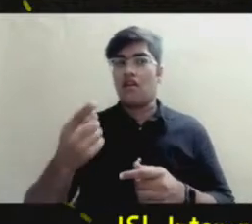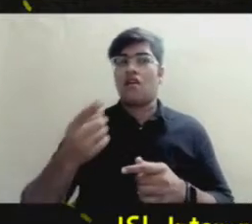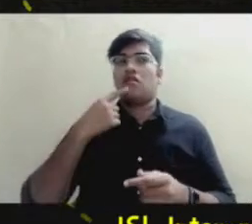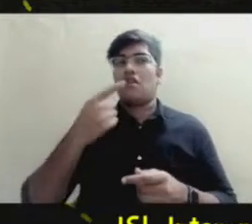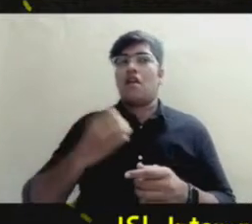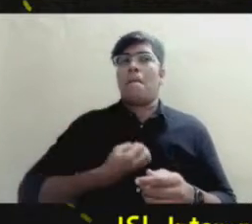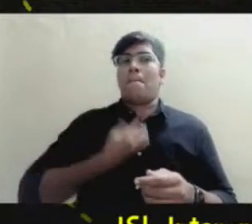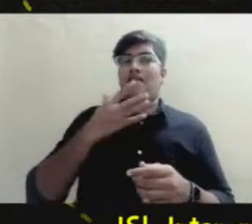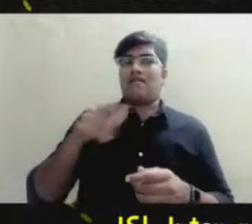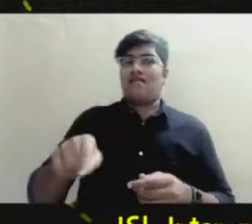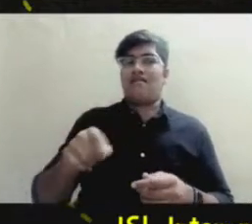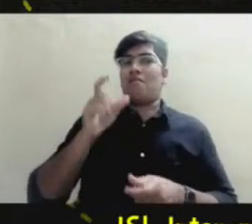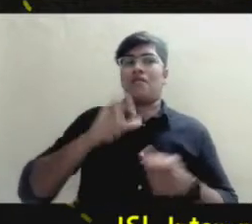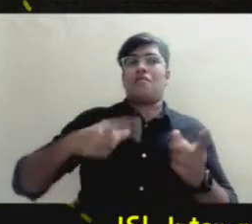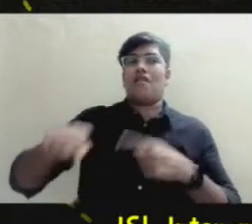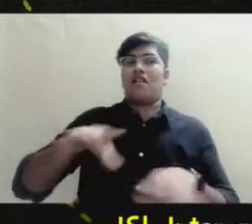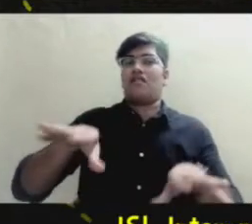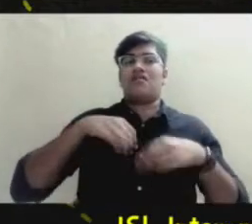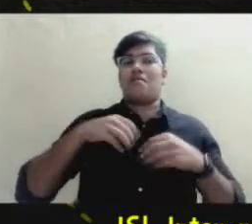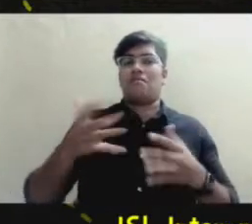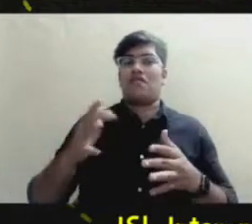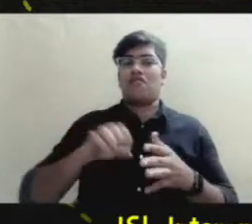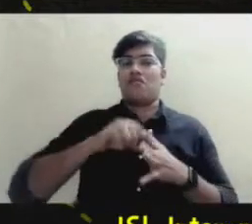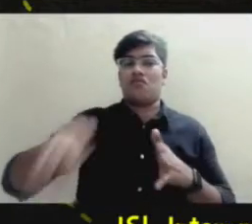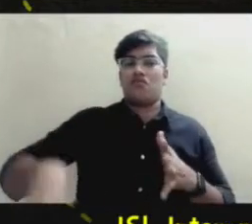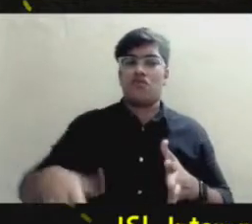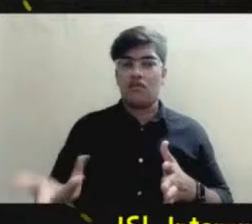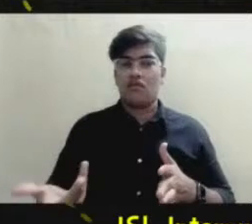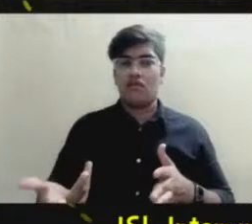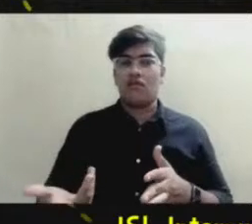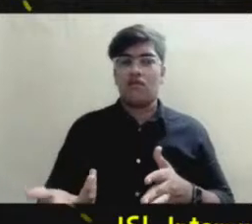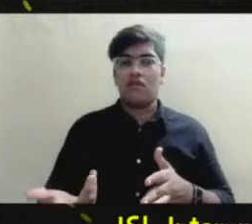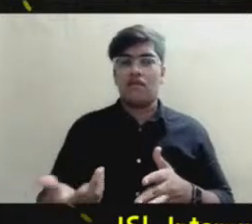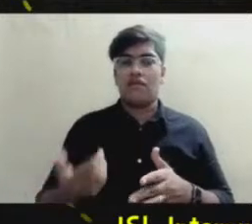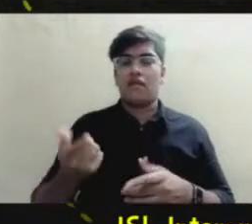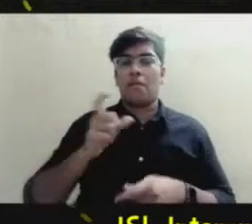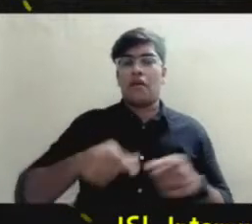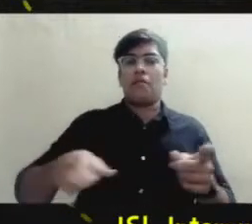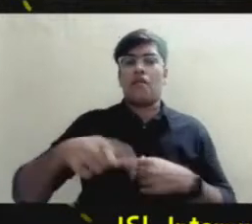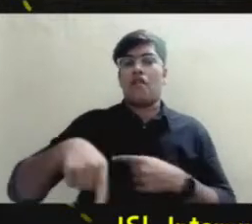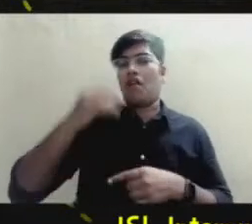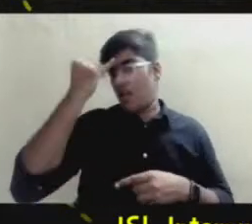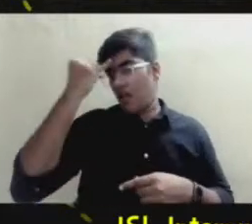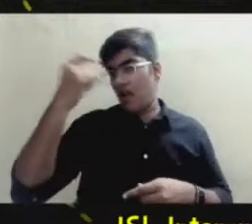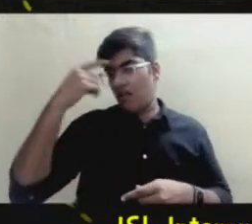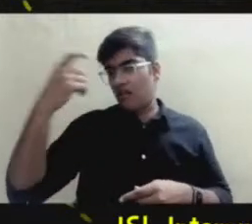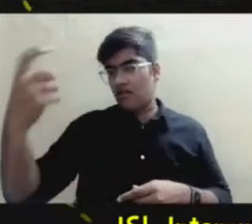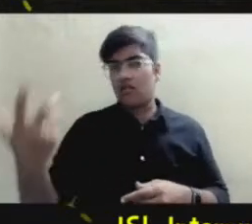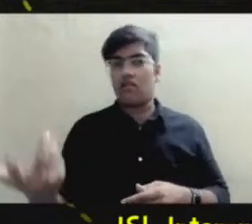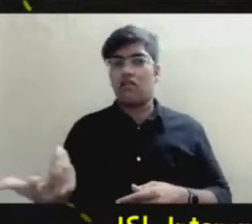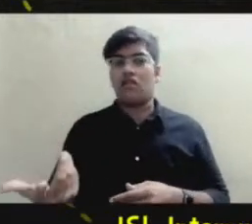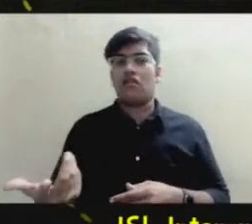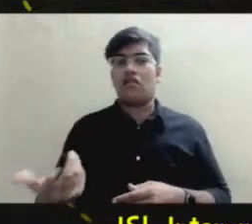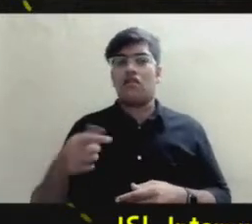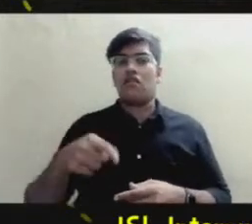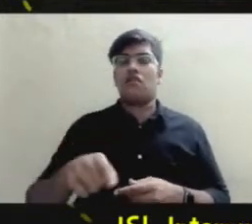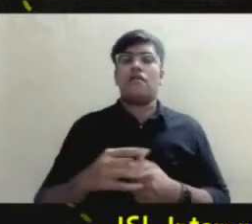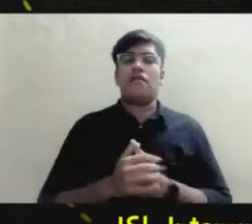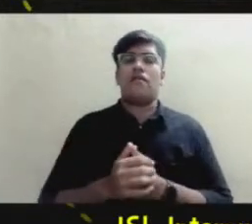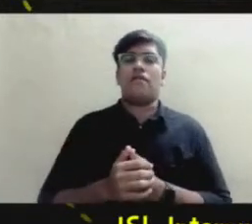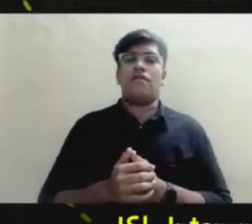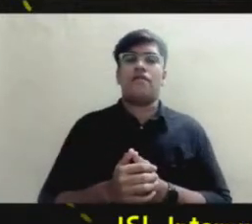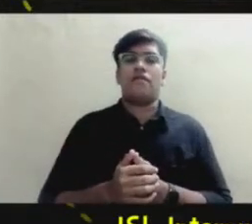of affection, desire are fantasy, the stuff of the imagination for so many of those in love or in lust. Public display